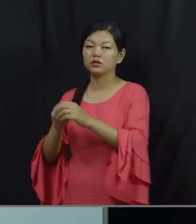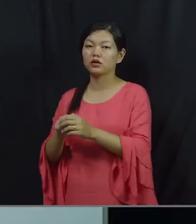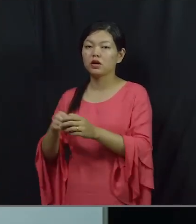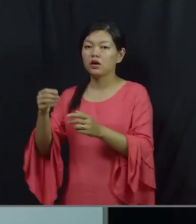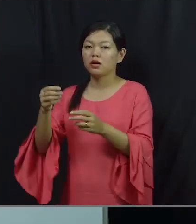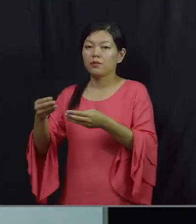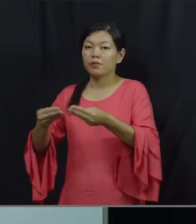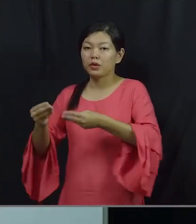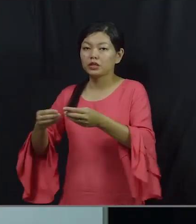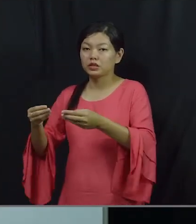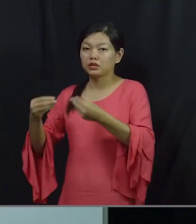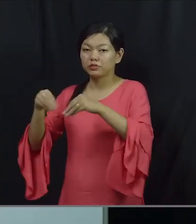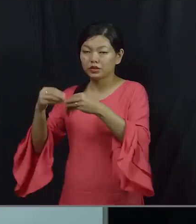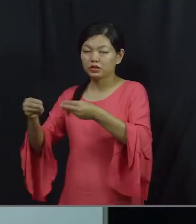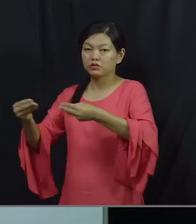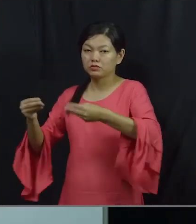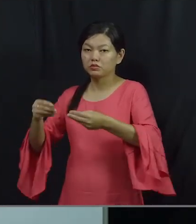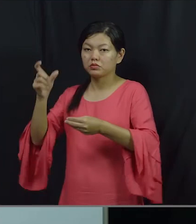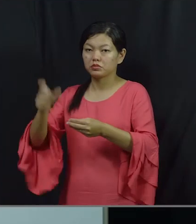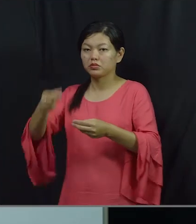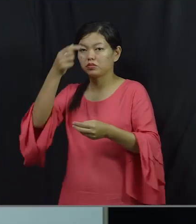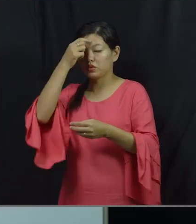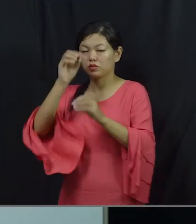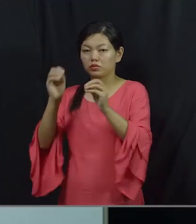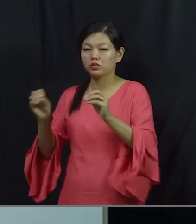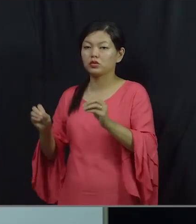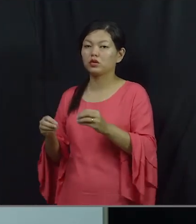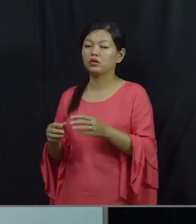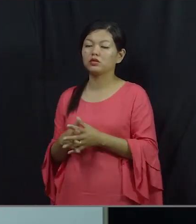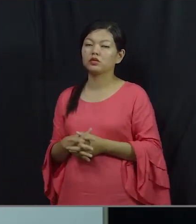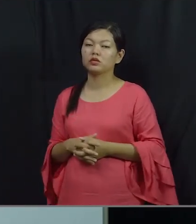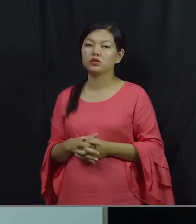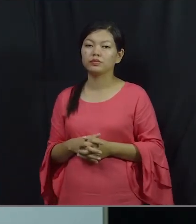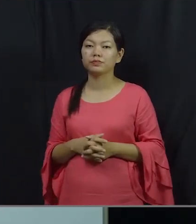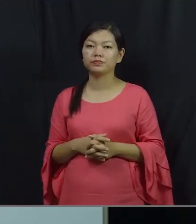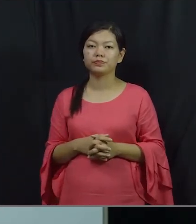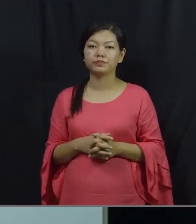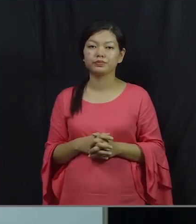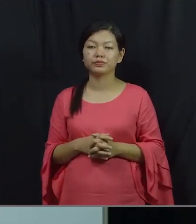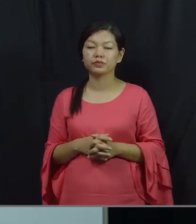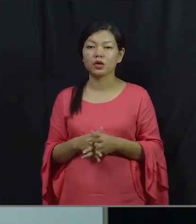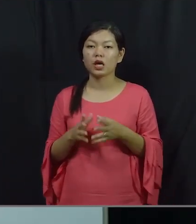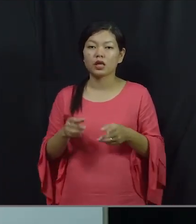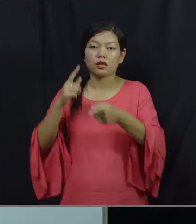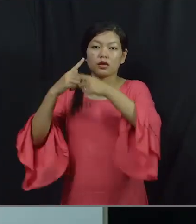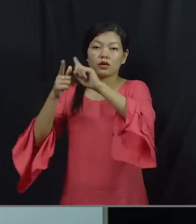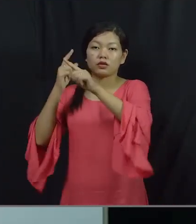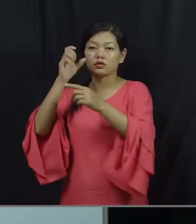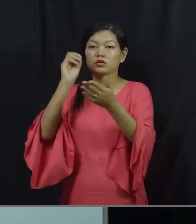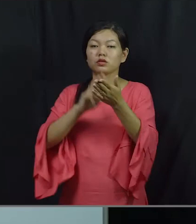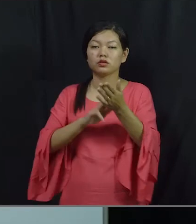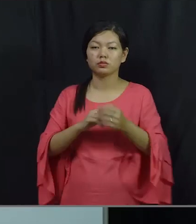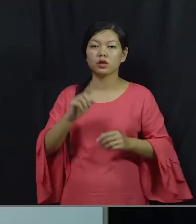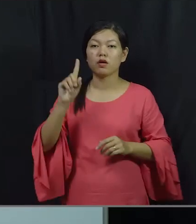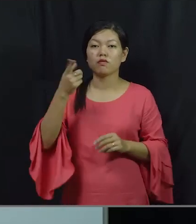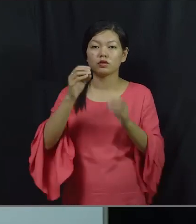these are some of the activities which has been provided by the commerce. Now, history of commerce in India. The first